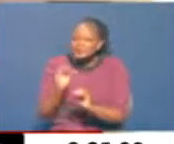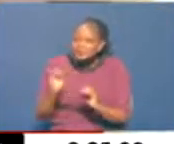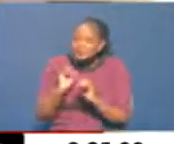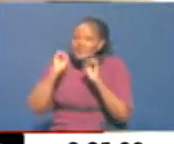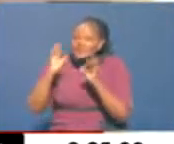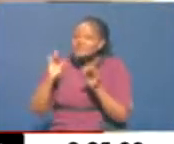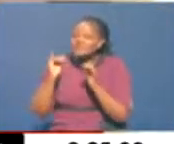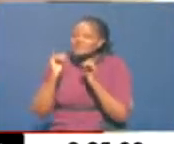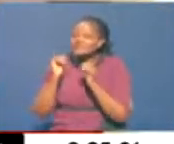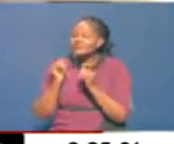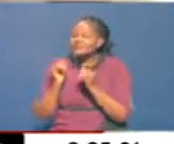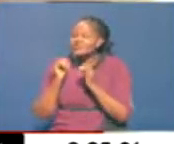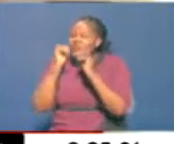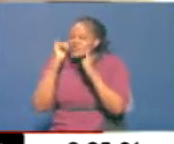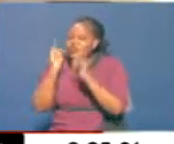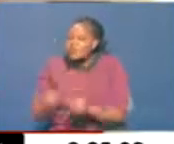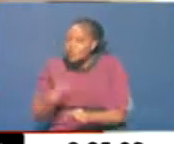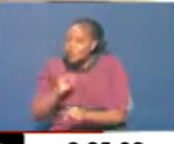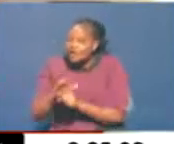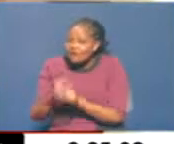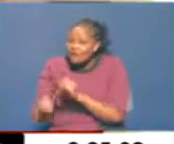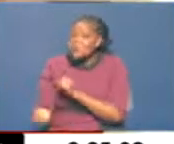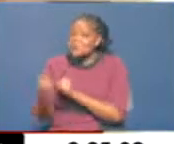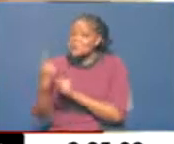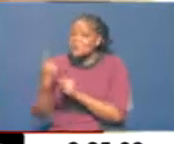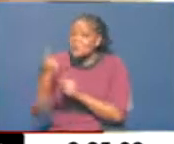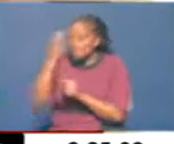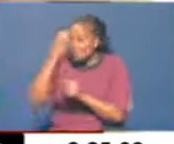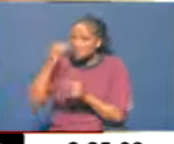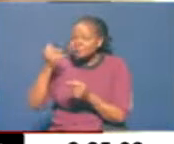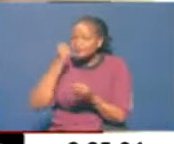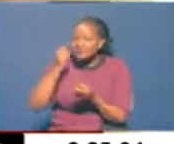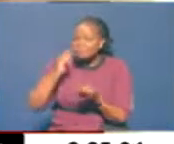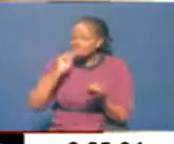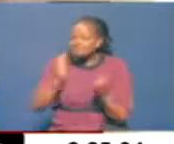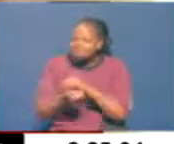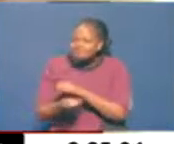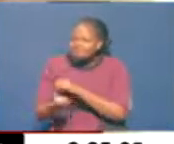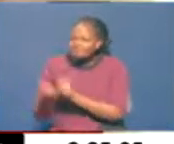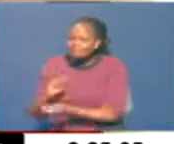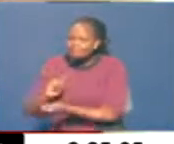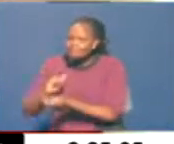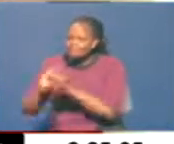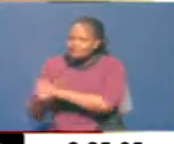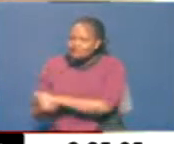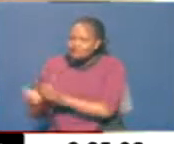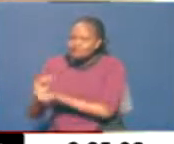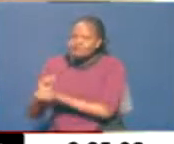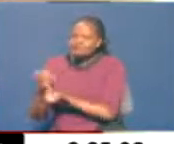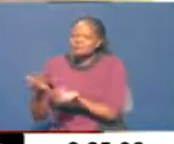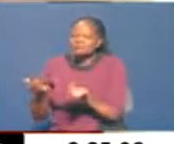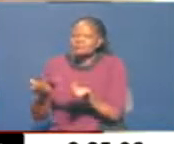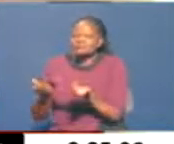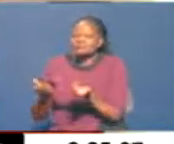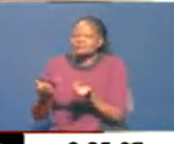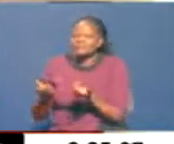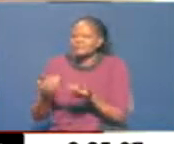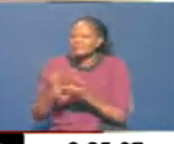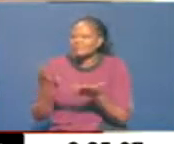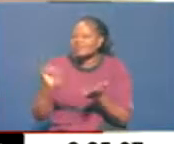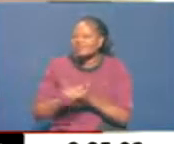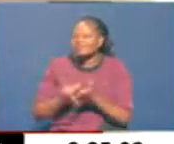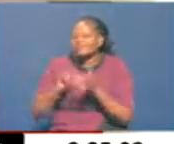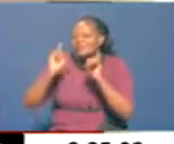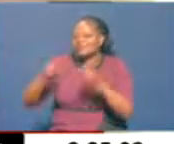new variant, and you know this is a disease that's, continuously, it's a virus that's mutating, then, you know, those are things that we need to